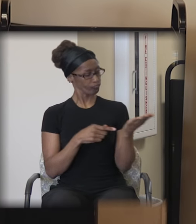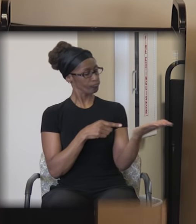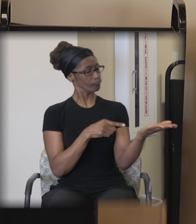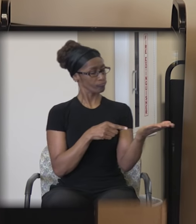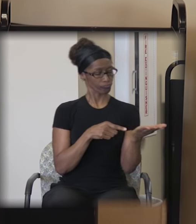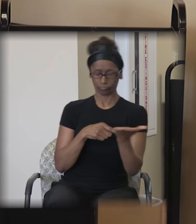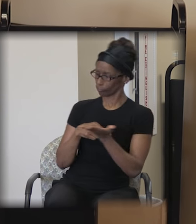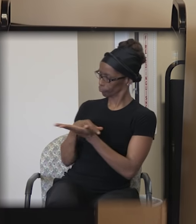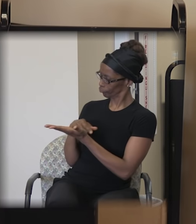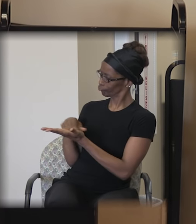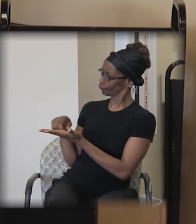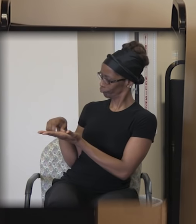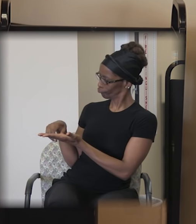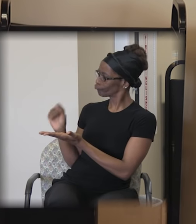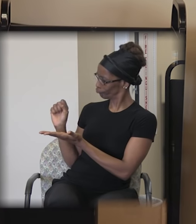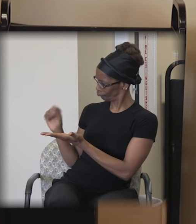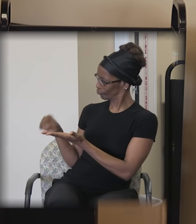That could work, he said.